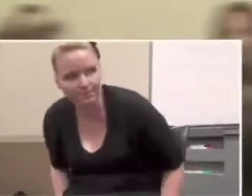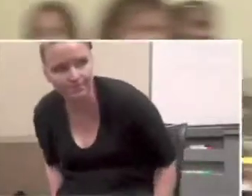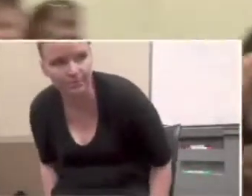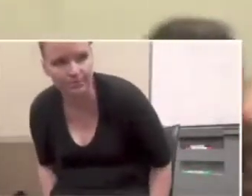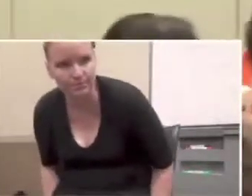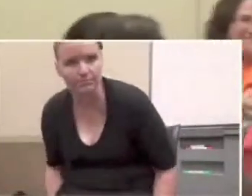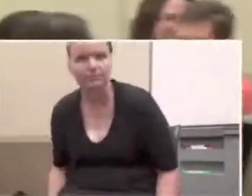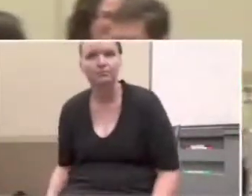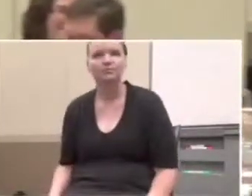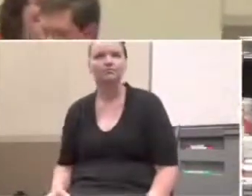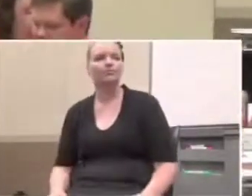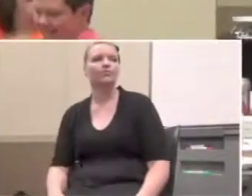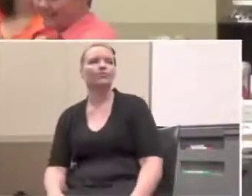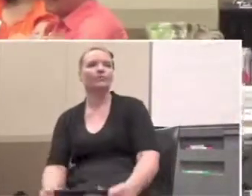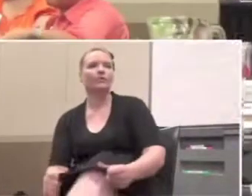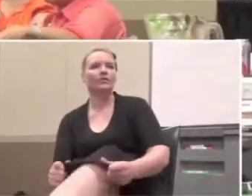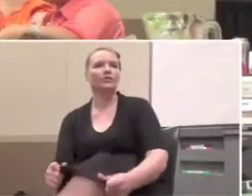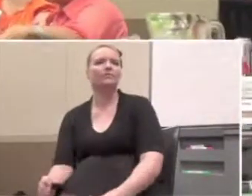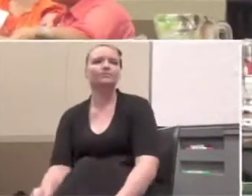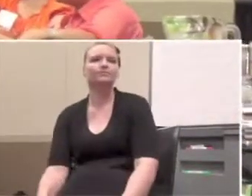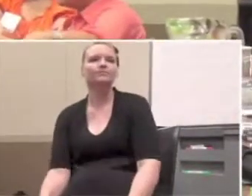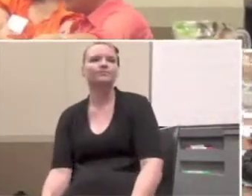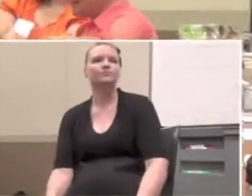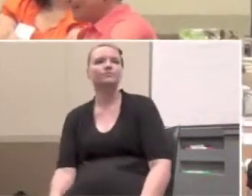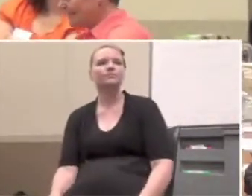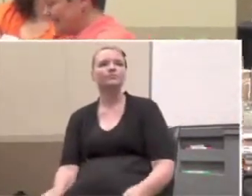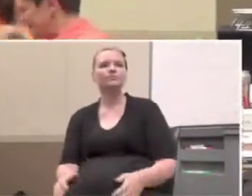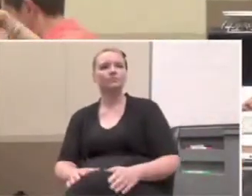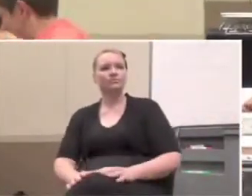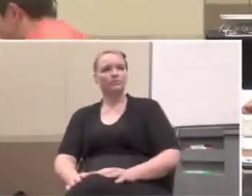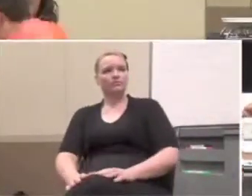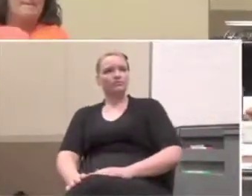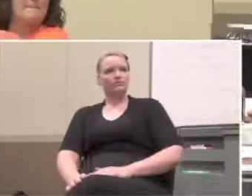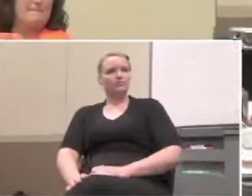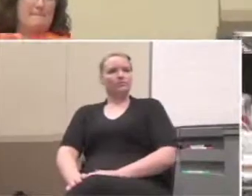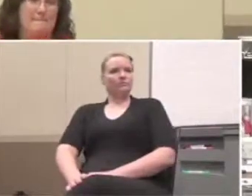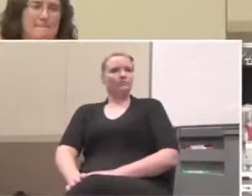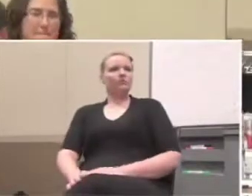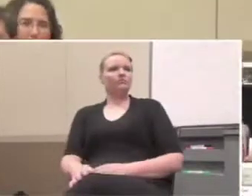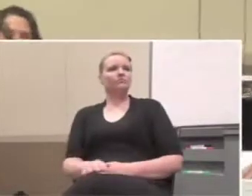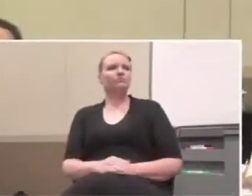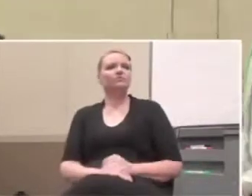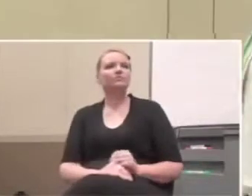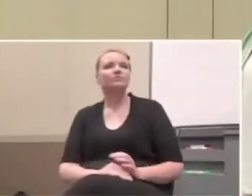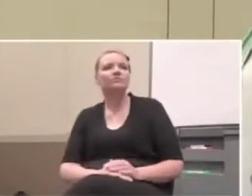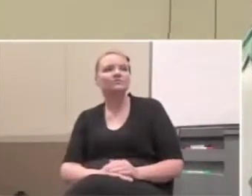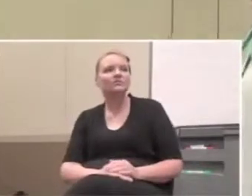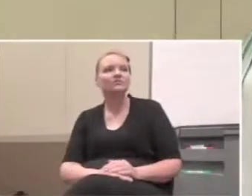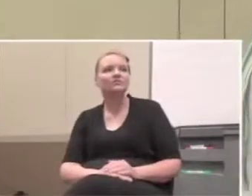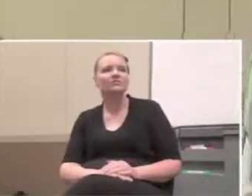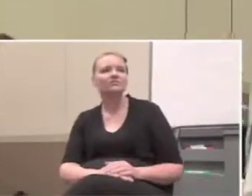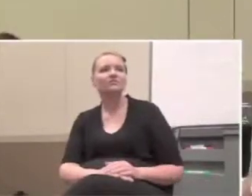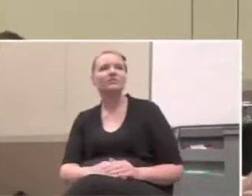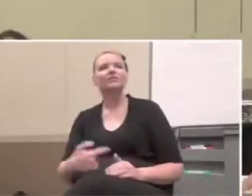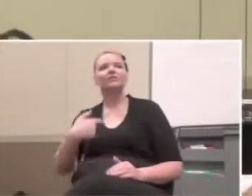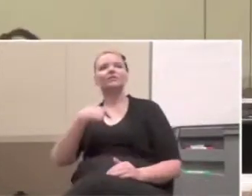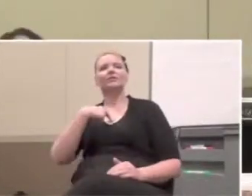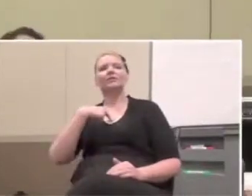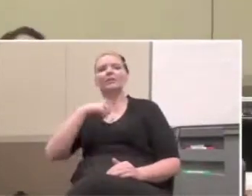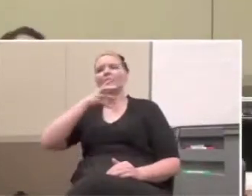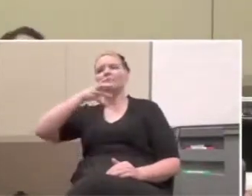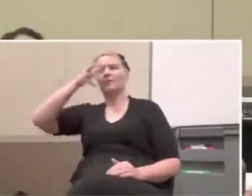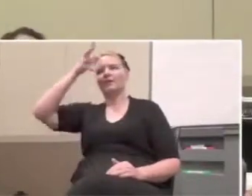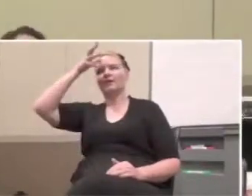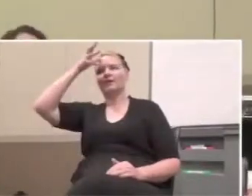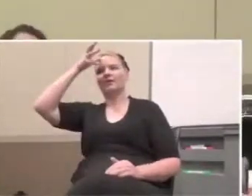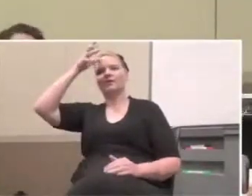Okay. Thank you. Standing would probably help the interpreters. Thank you. Our scenario was I'm a parent and I insist on a